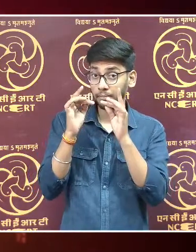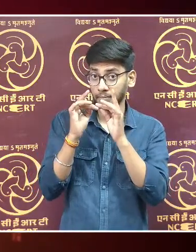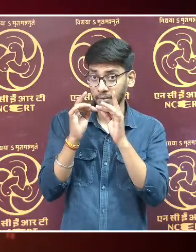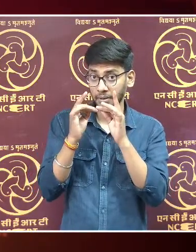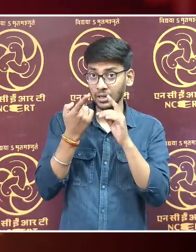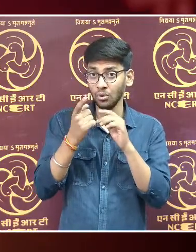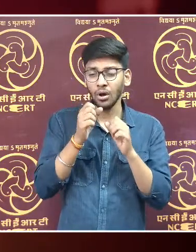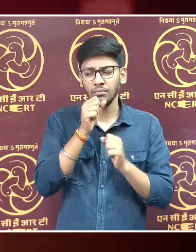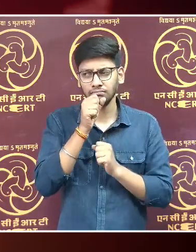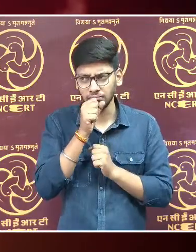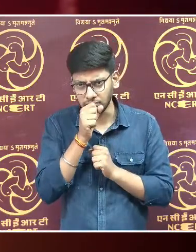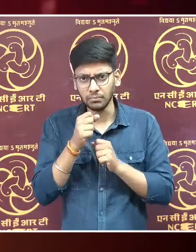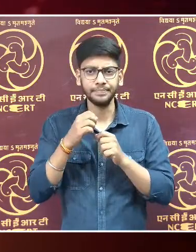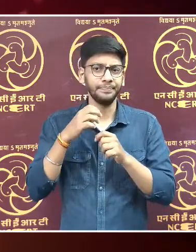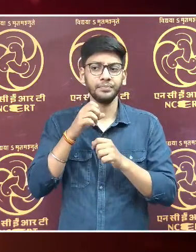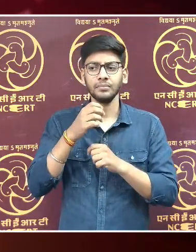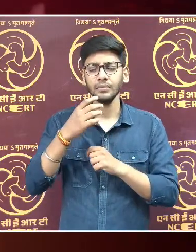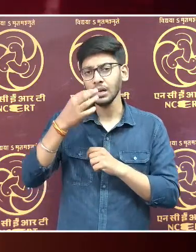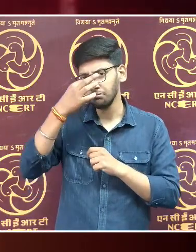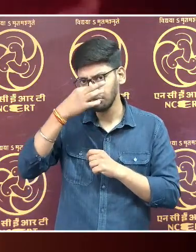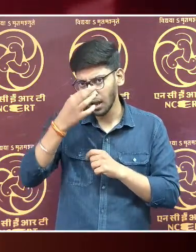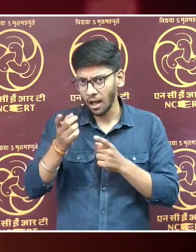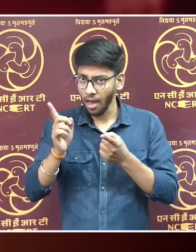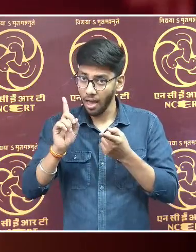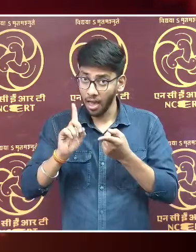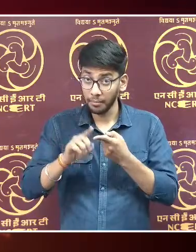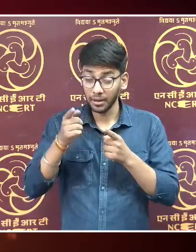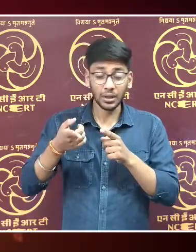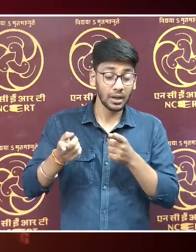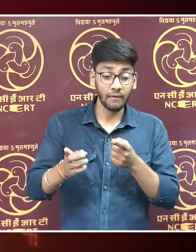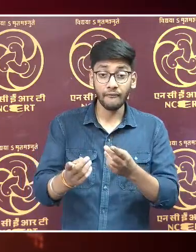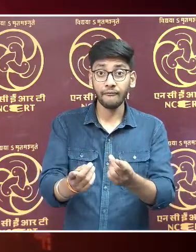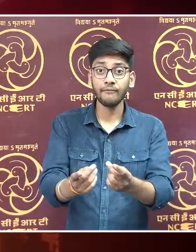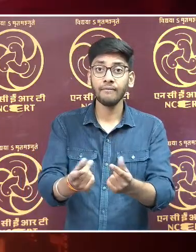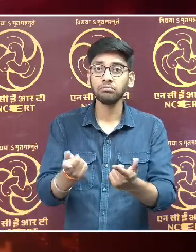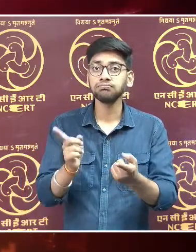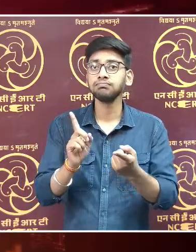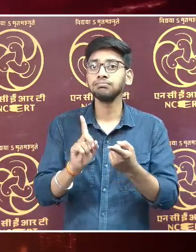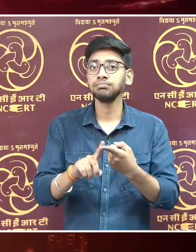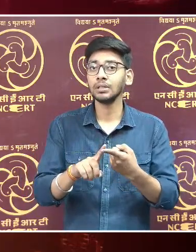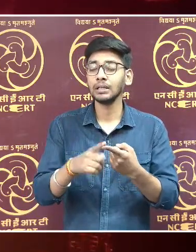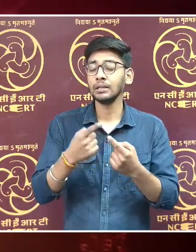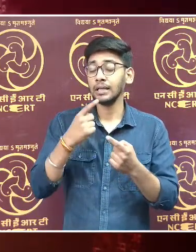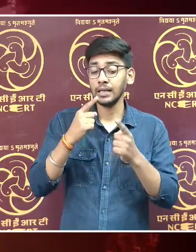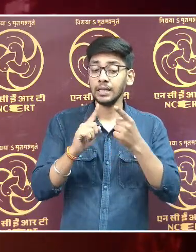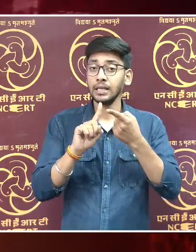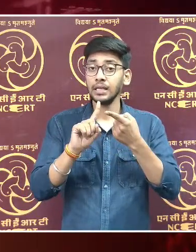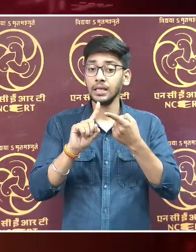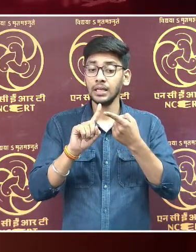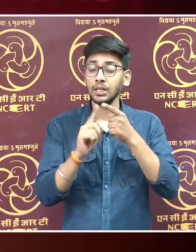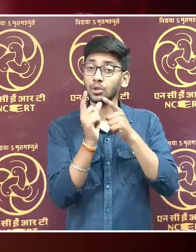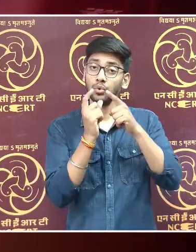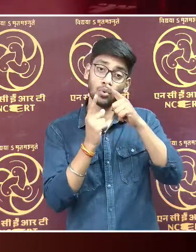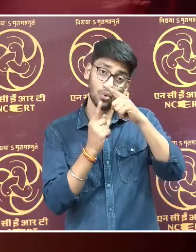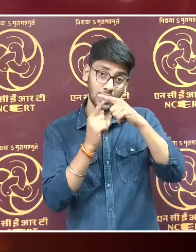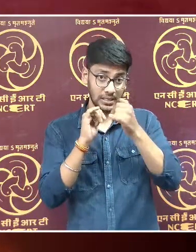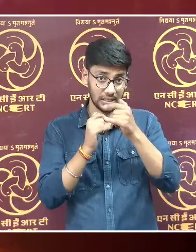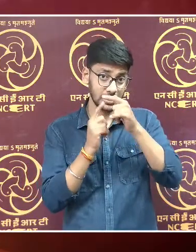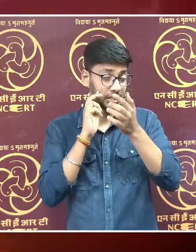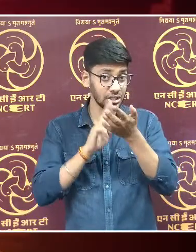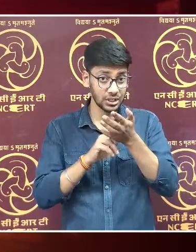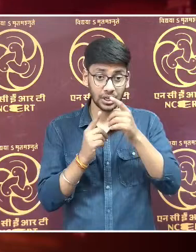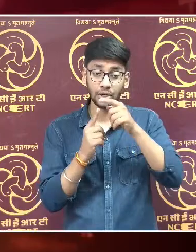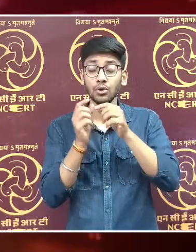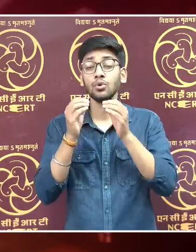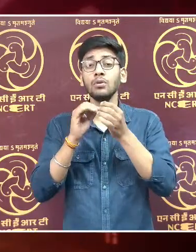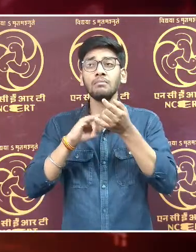cough or anything that happens, immediately the eustachian tube which is there, that also get infection, and that